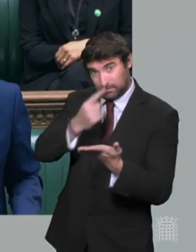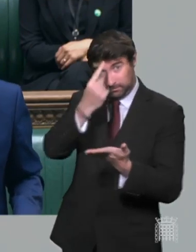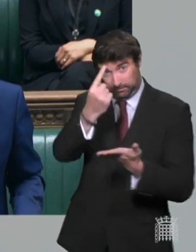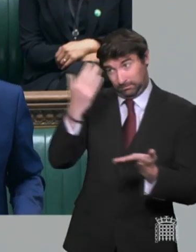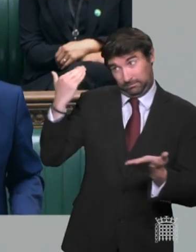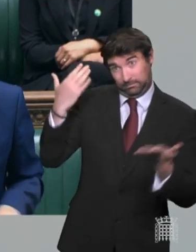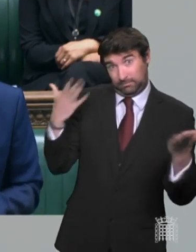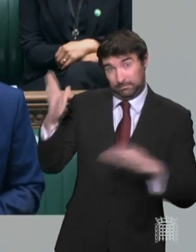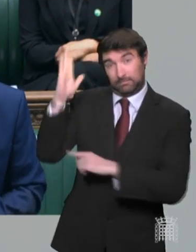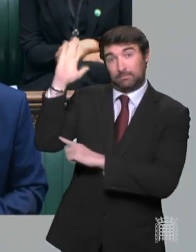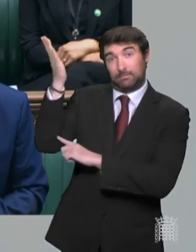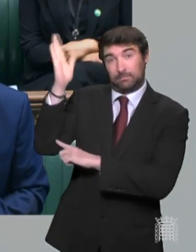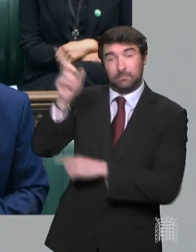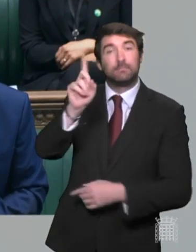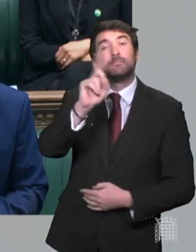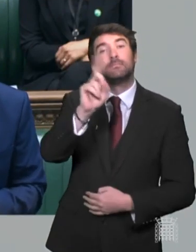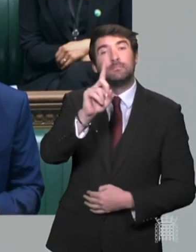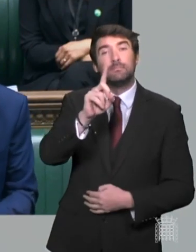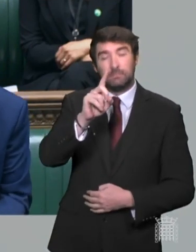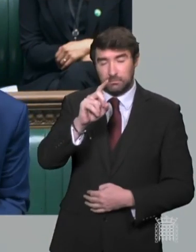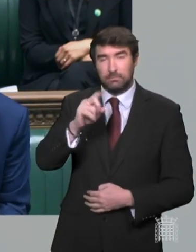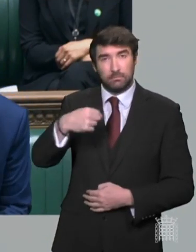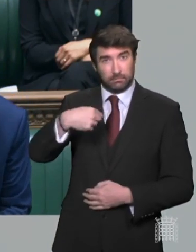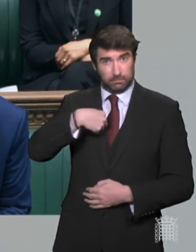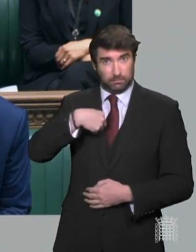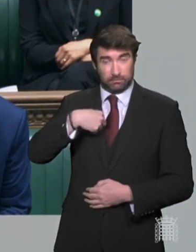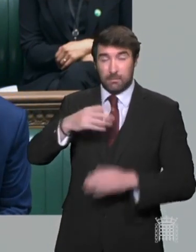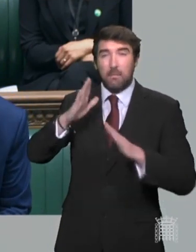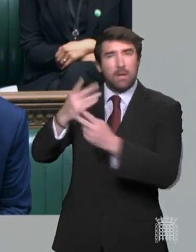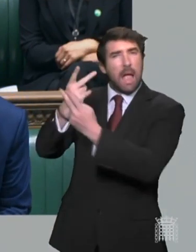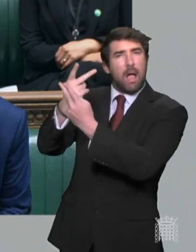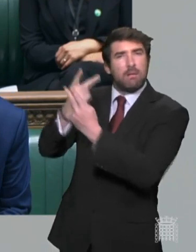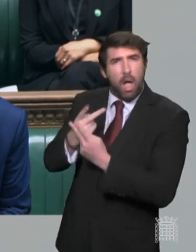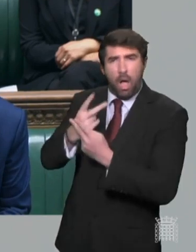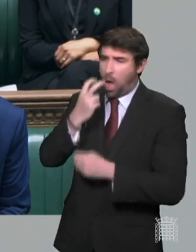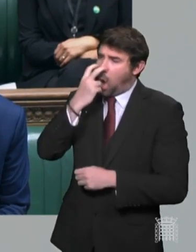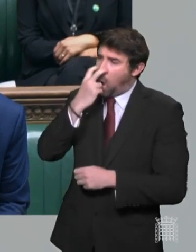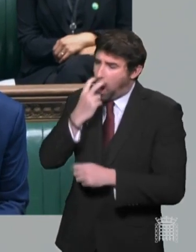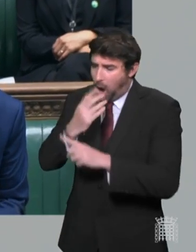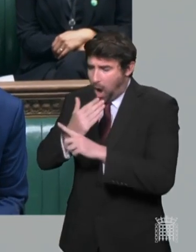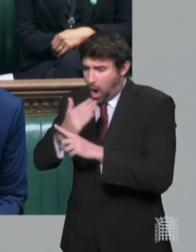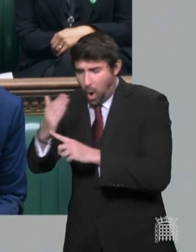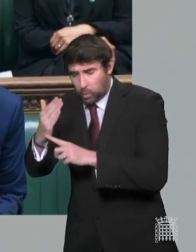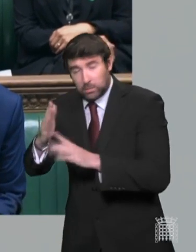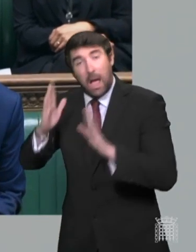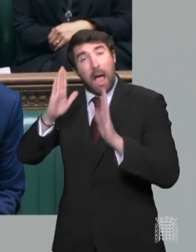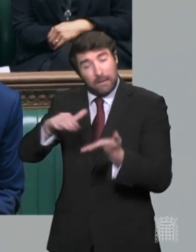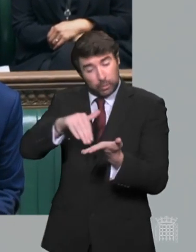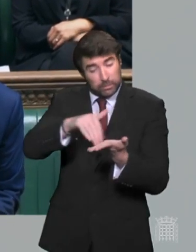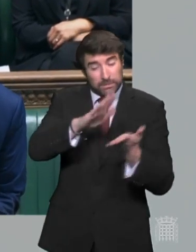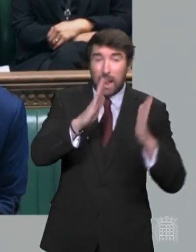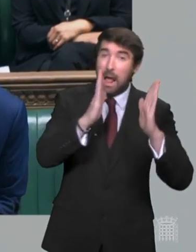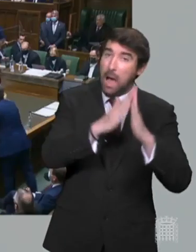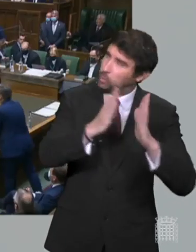guarantee that no one needing care has to sell their home to pay for it. Does that guarantee